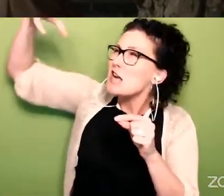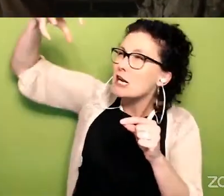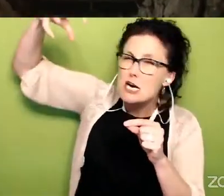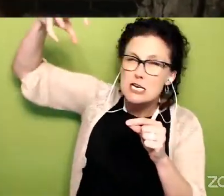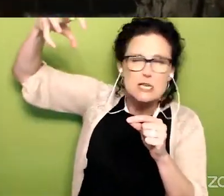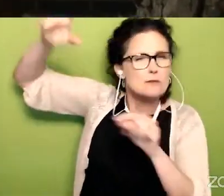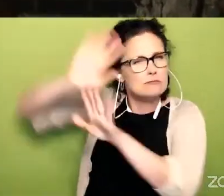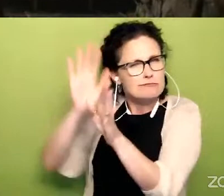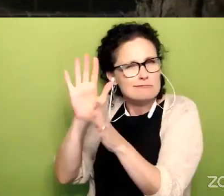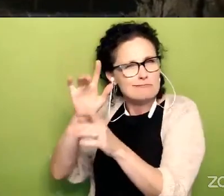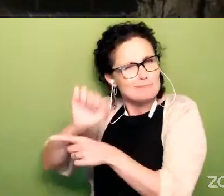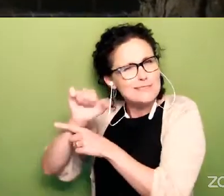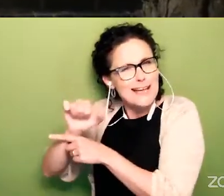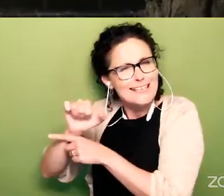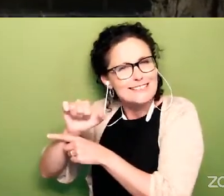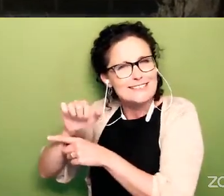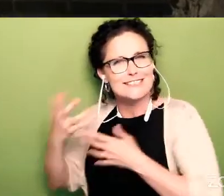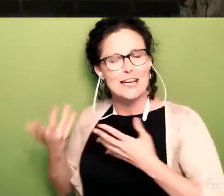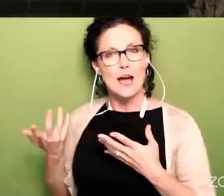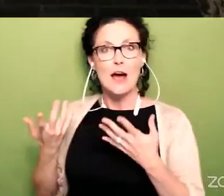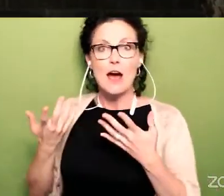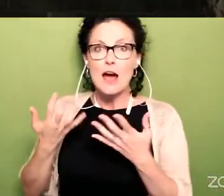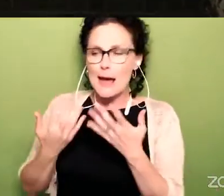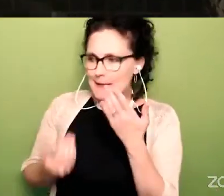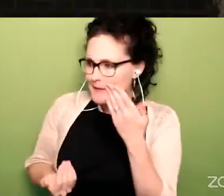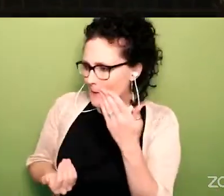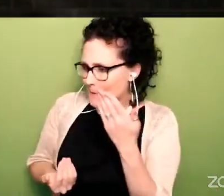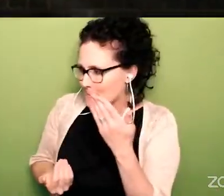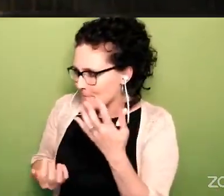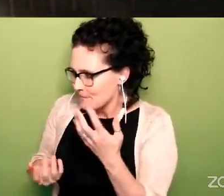Same, but jumpy blue.